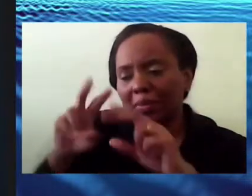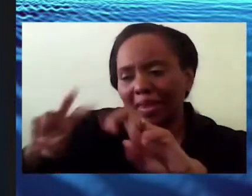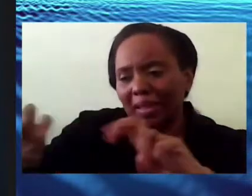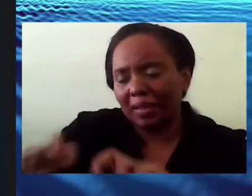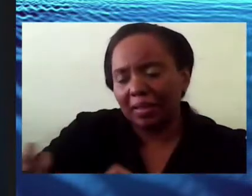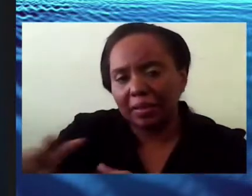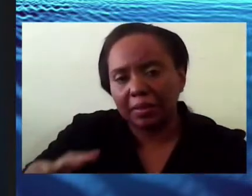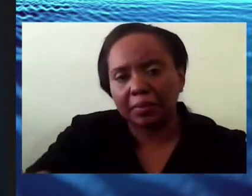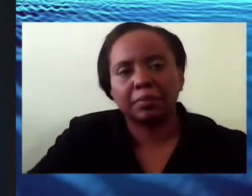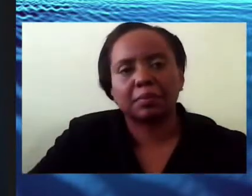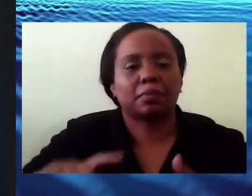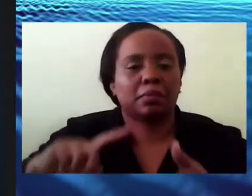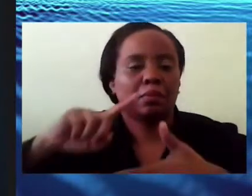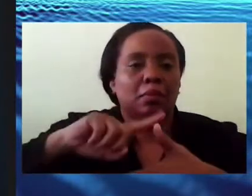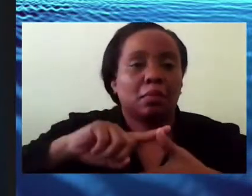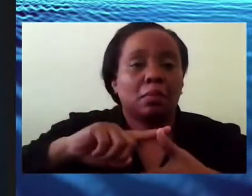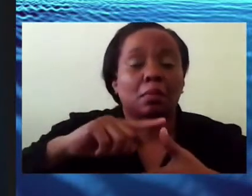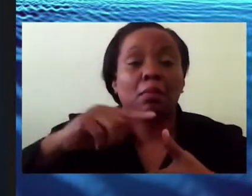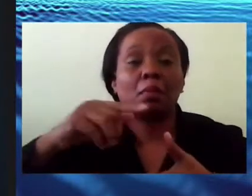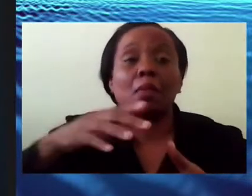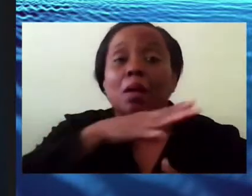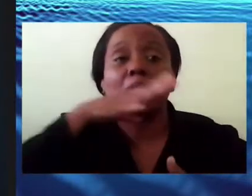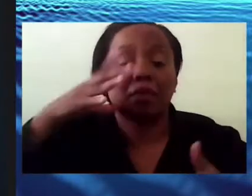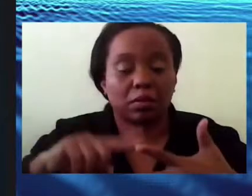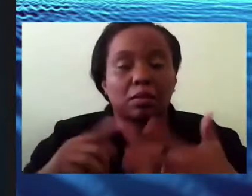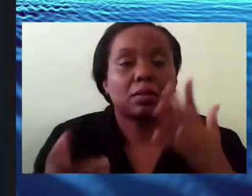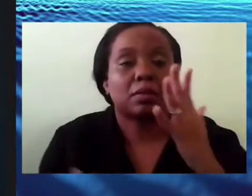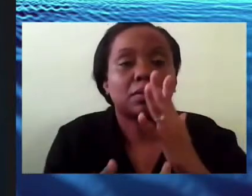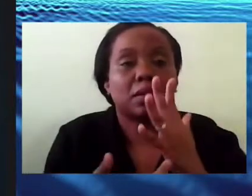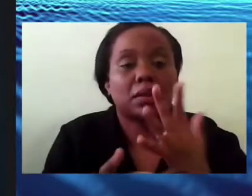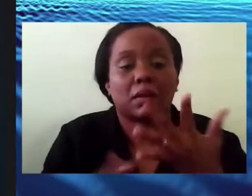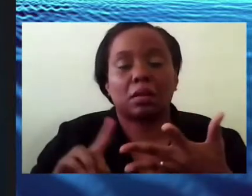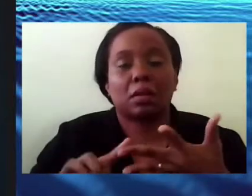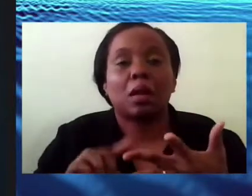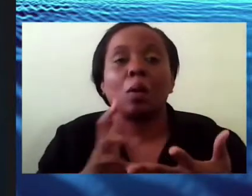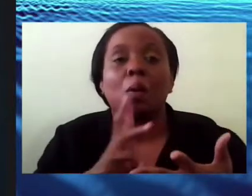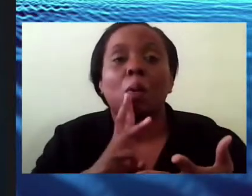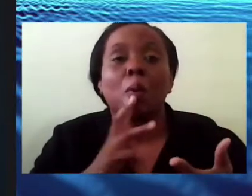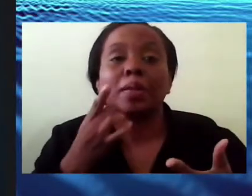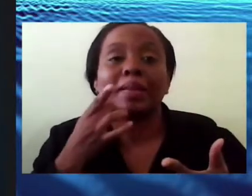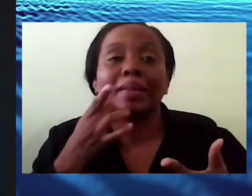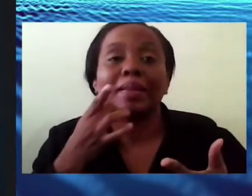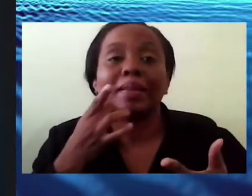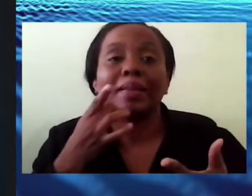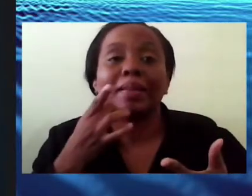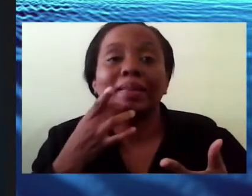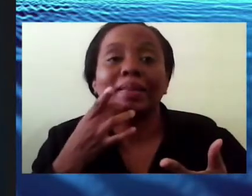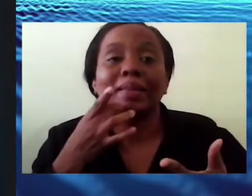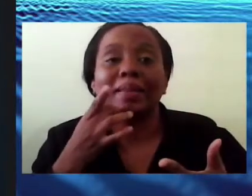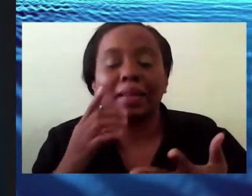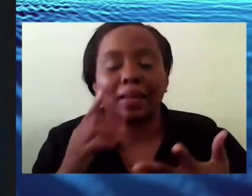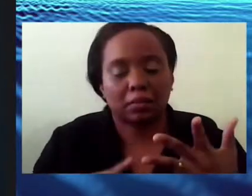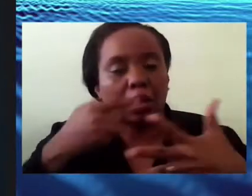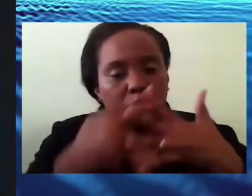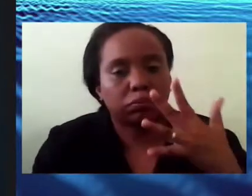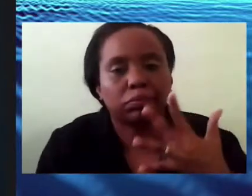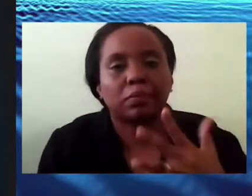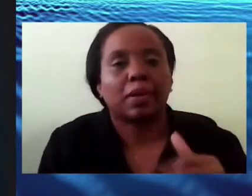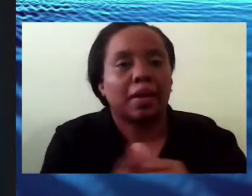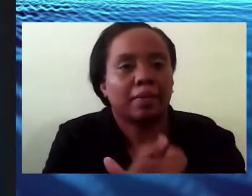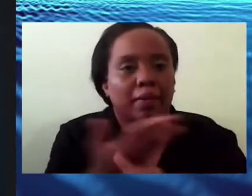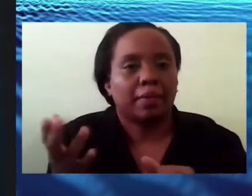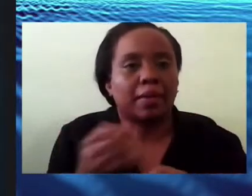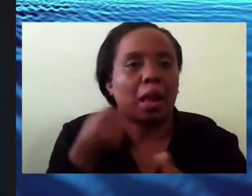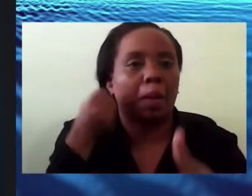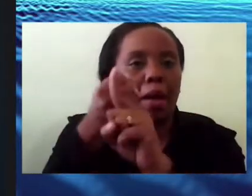covers agriculture, infrastructure, technology, utilities, and every sector that we expect to have been affected by the ashfall.